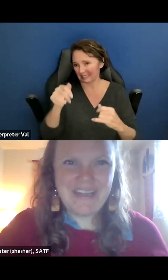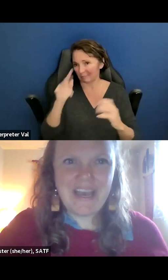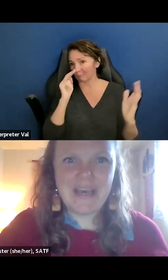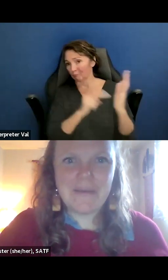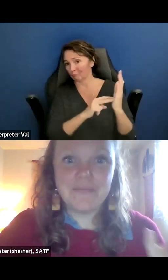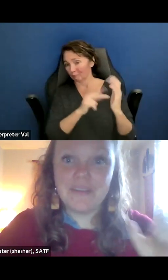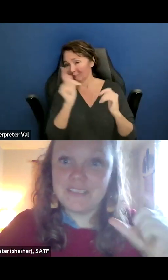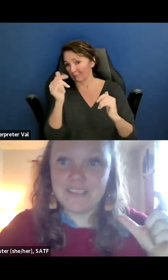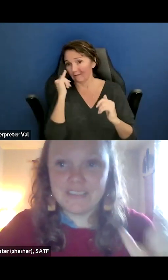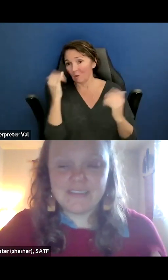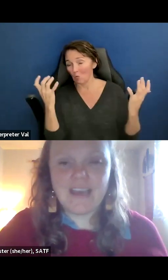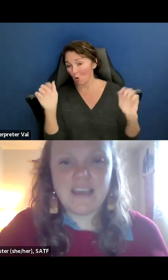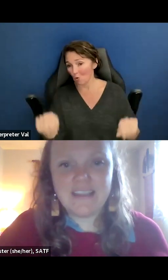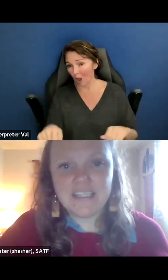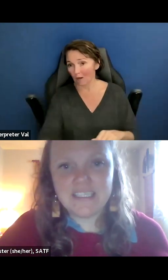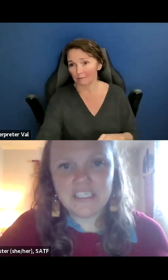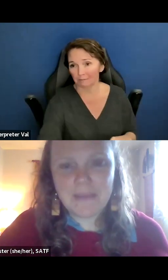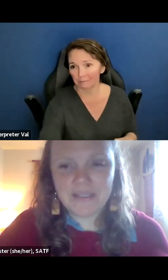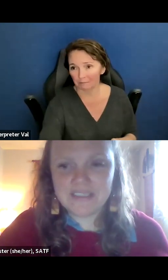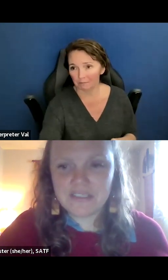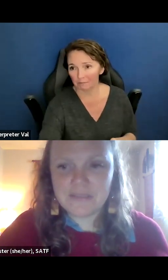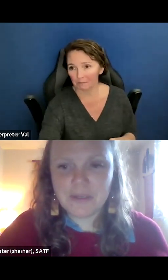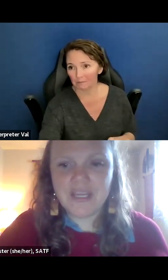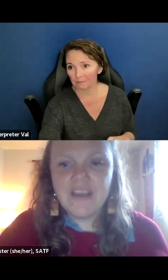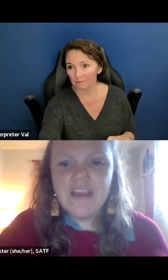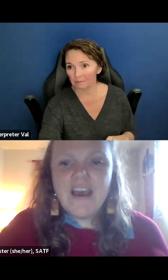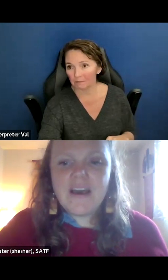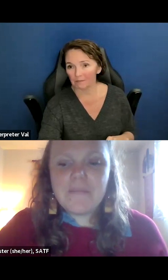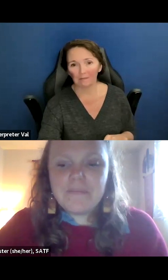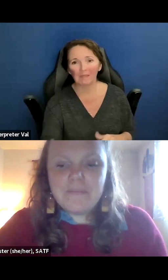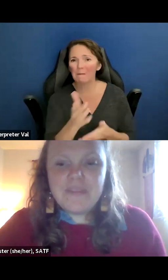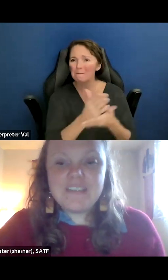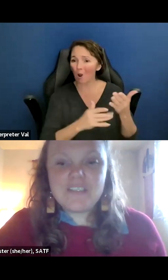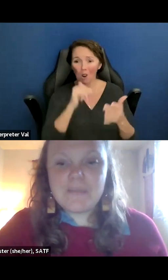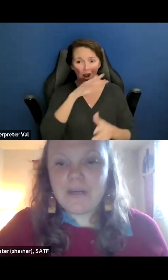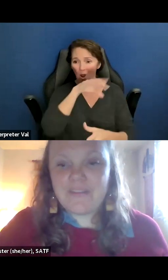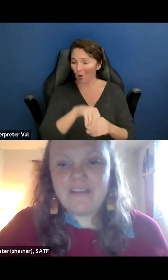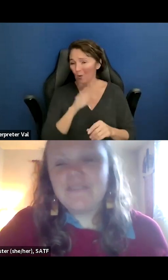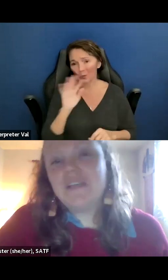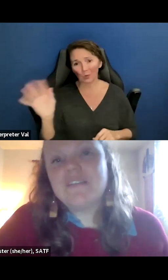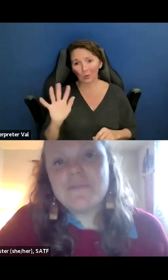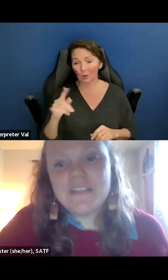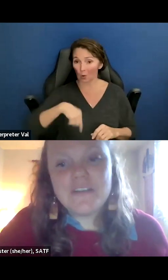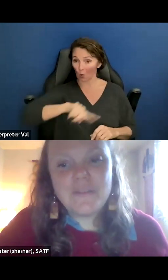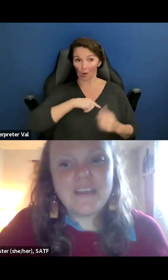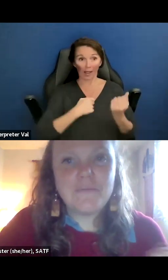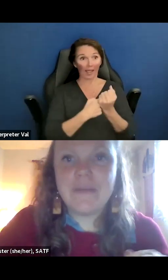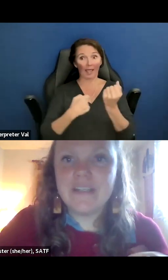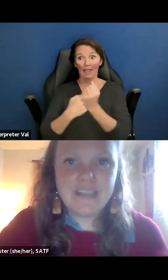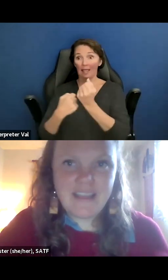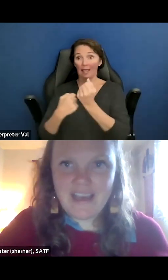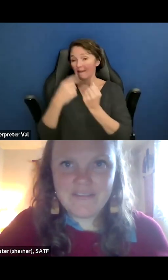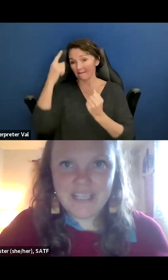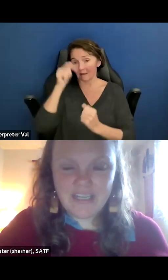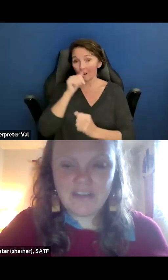that series there in the chat box in just a moment. This is just a part of it. We also want to note that